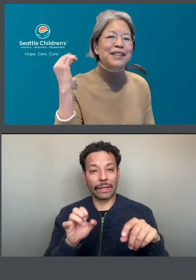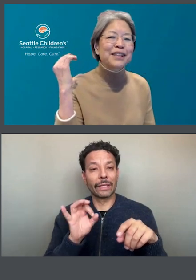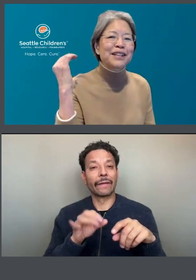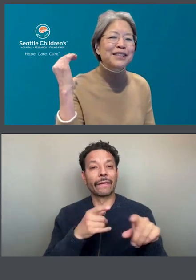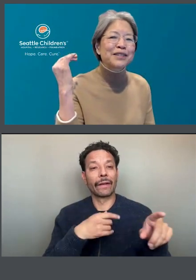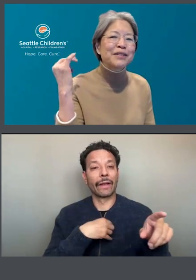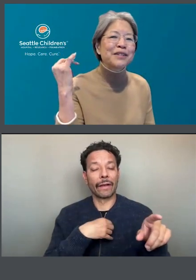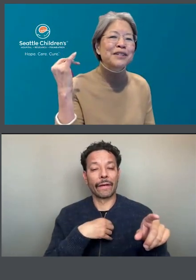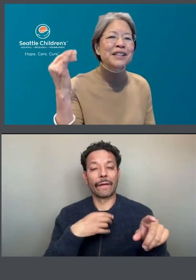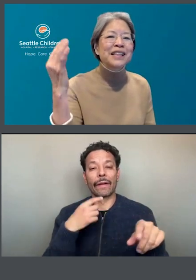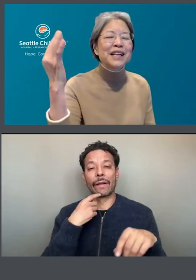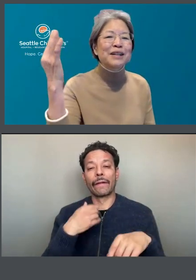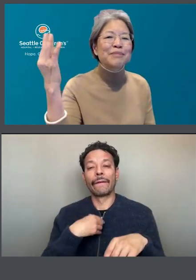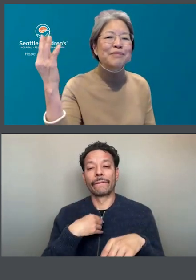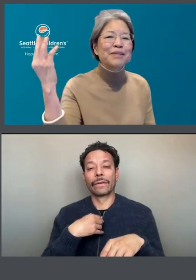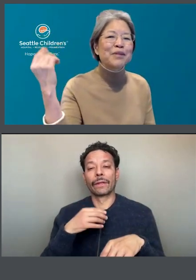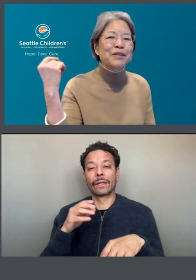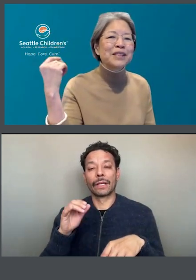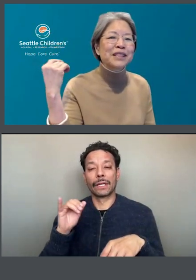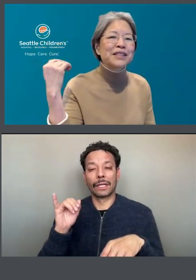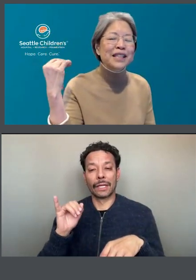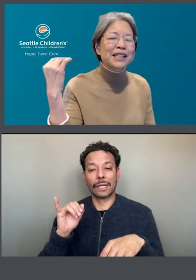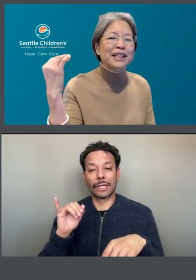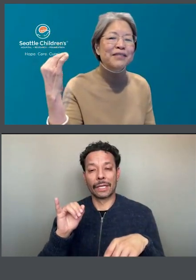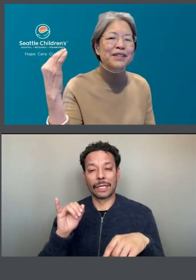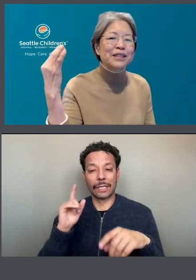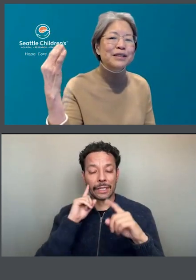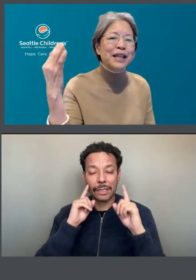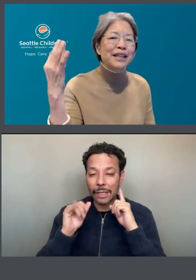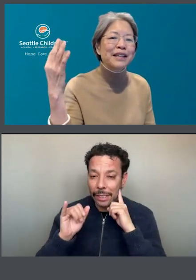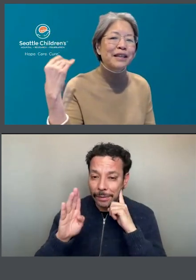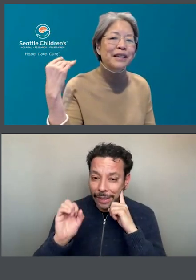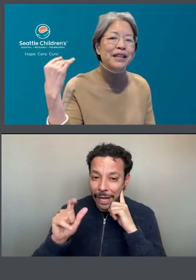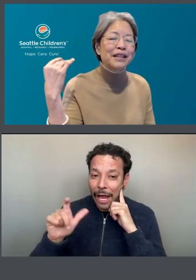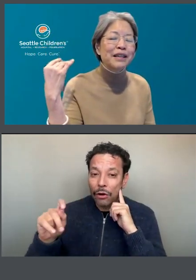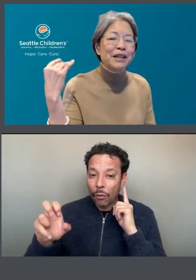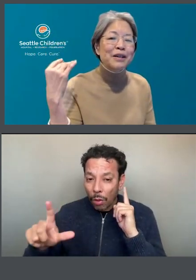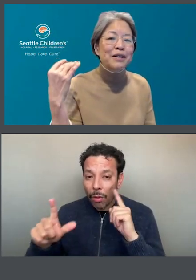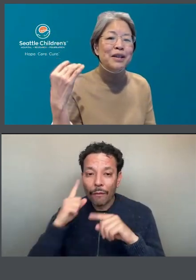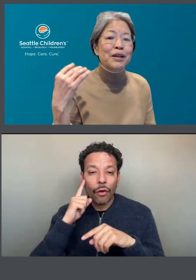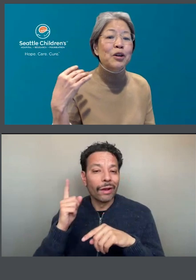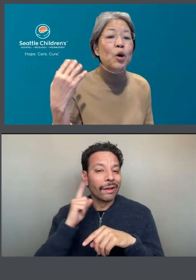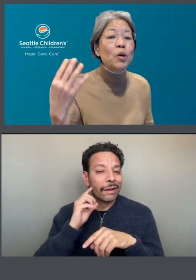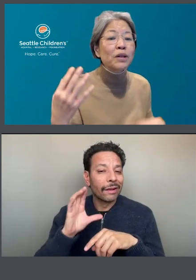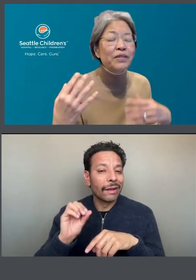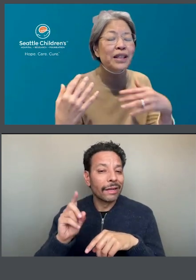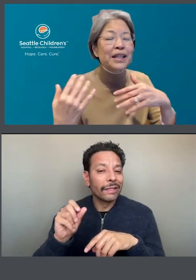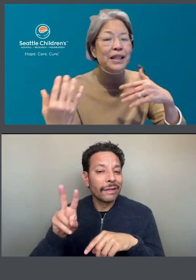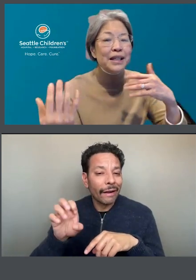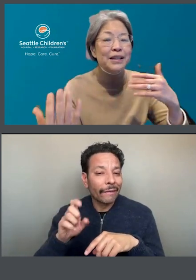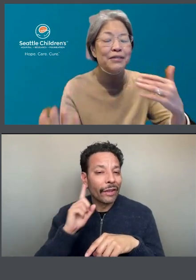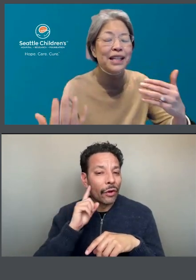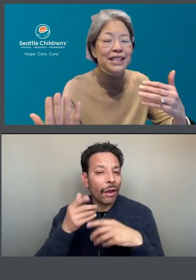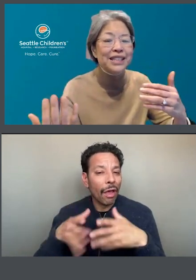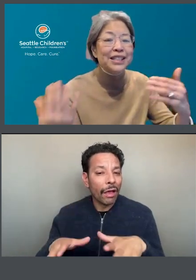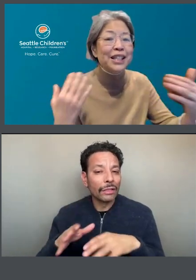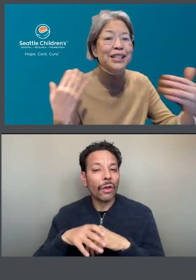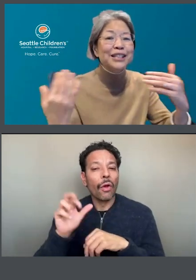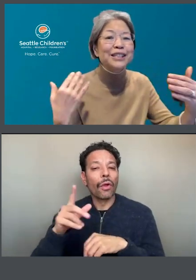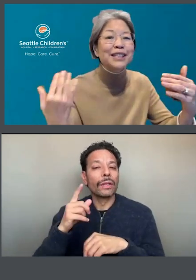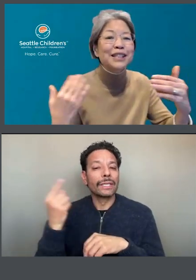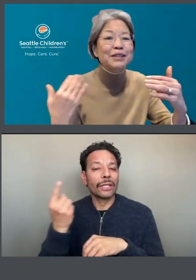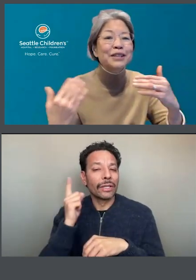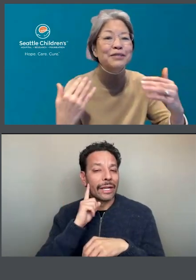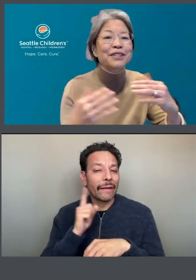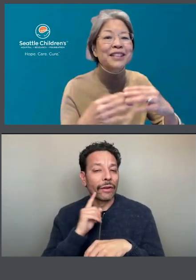hearing loss or single-sided deafness, and the goal of the device